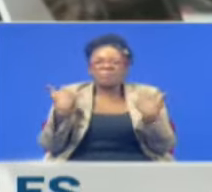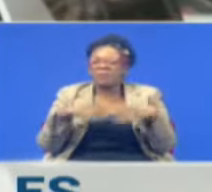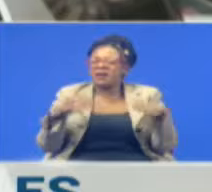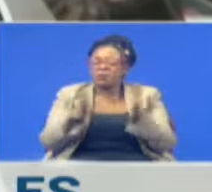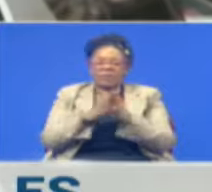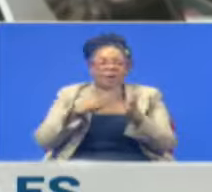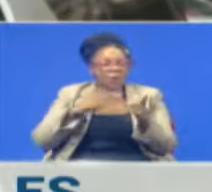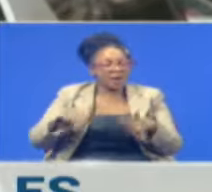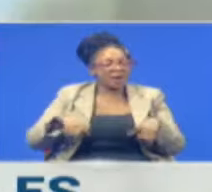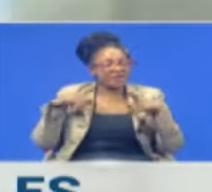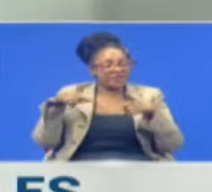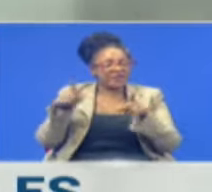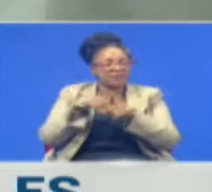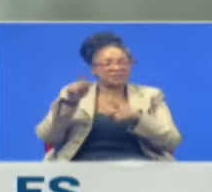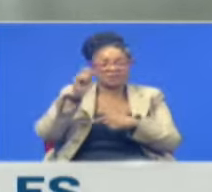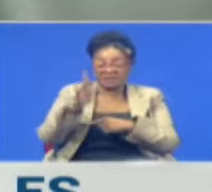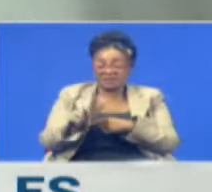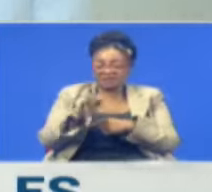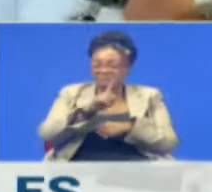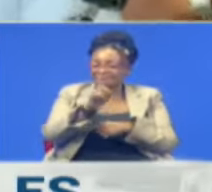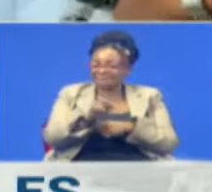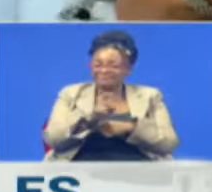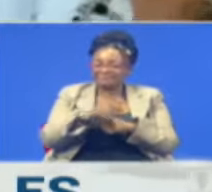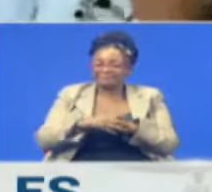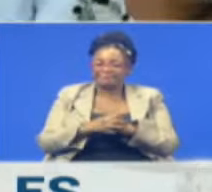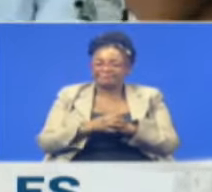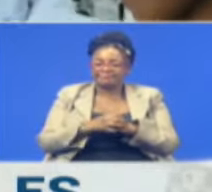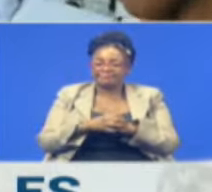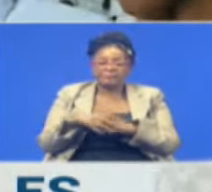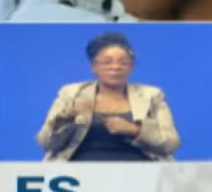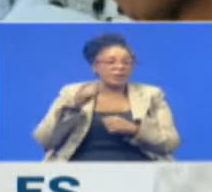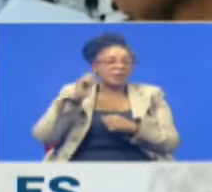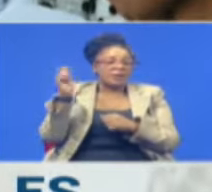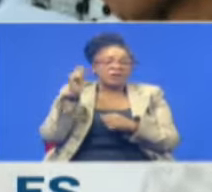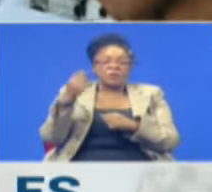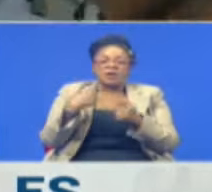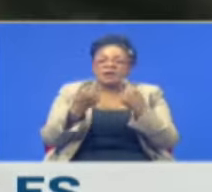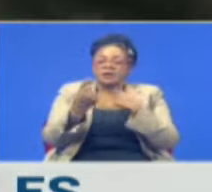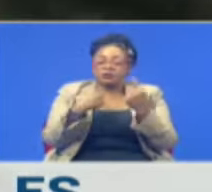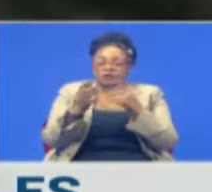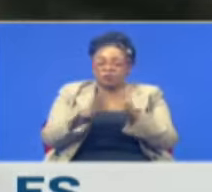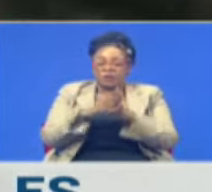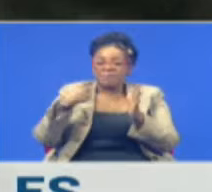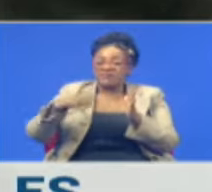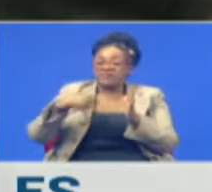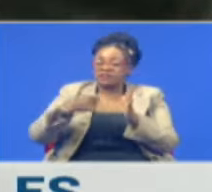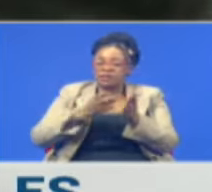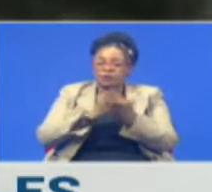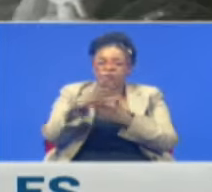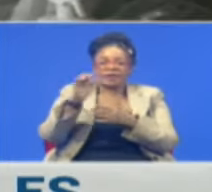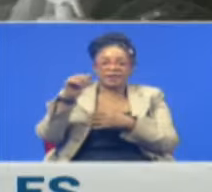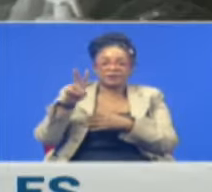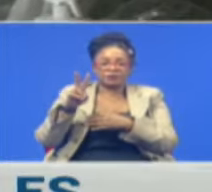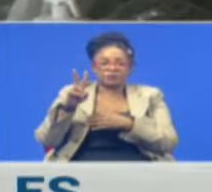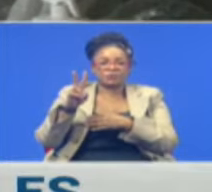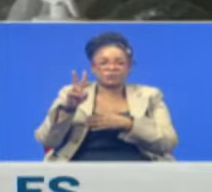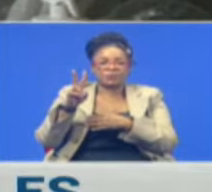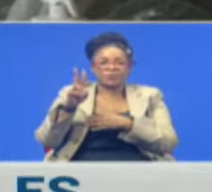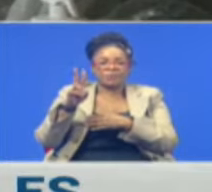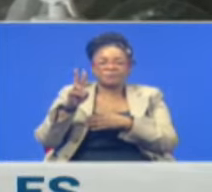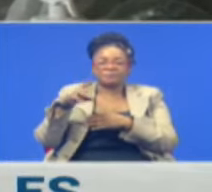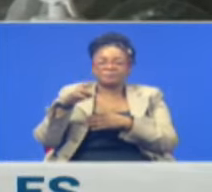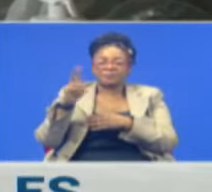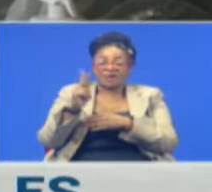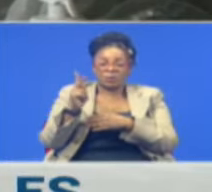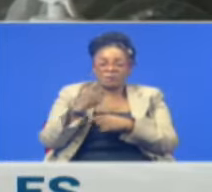yetu kama wa Kenya? Kenya is set to negotiate the rates of the vaccine with the manufacturers through the African Union facility. Kagwe said